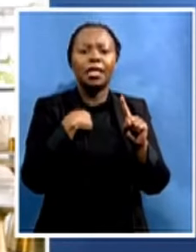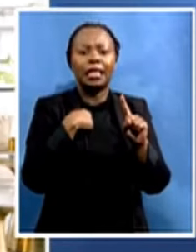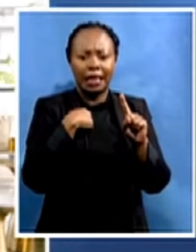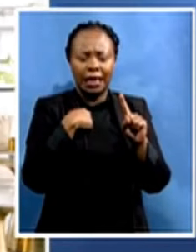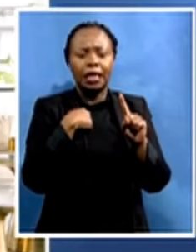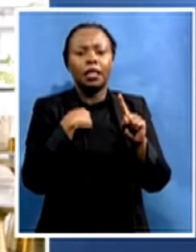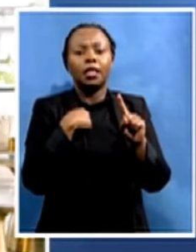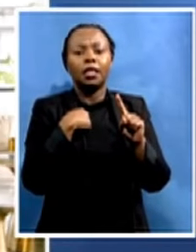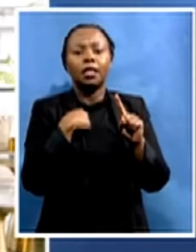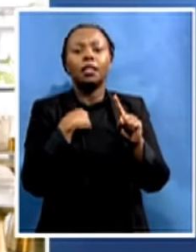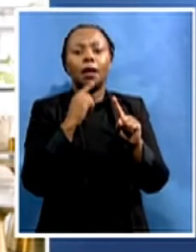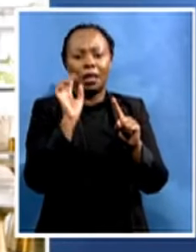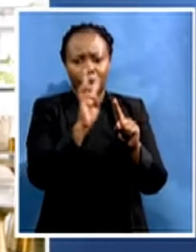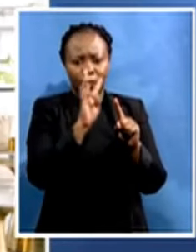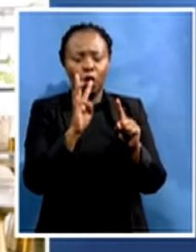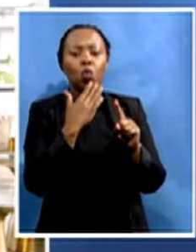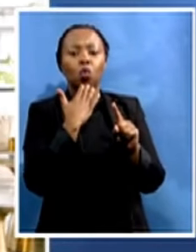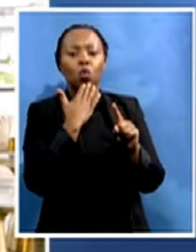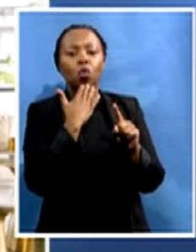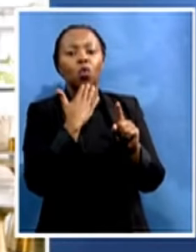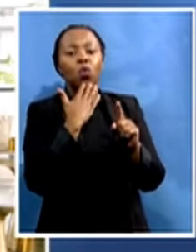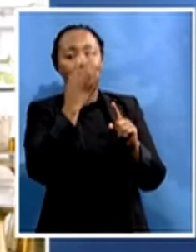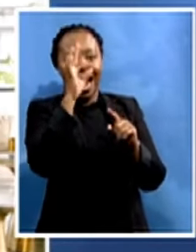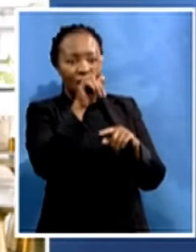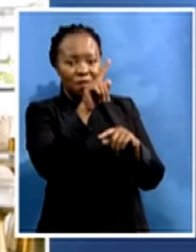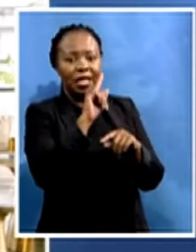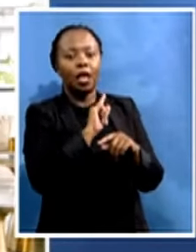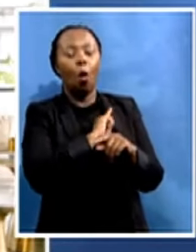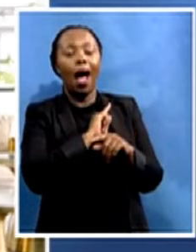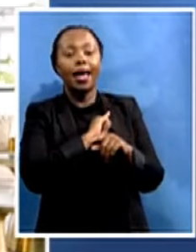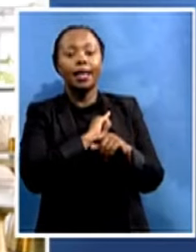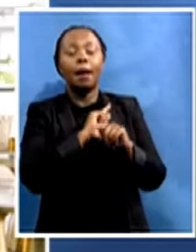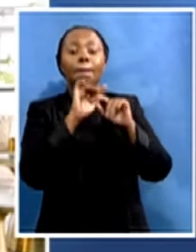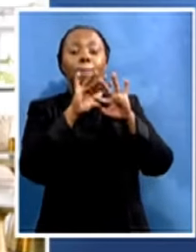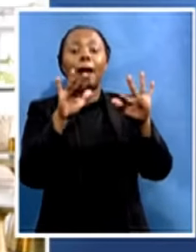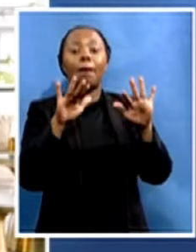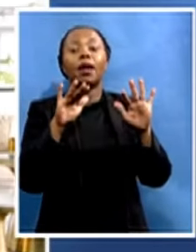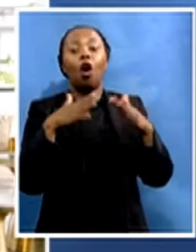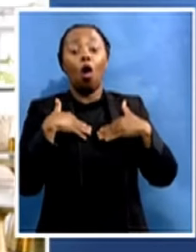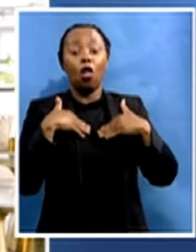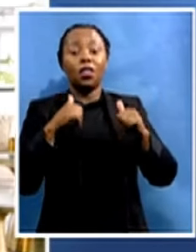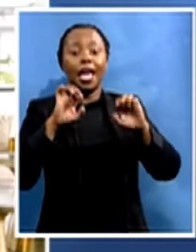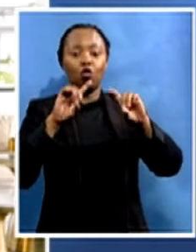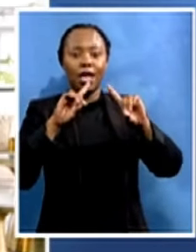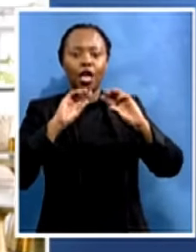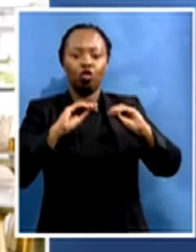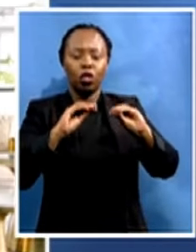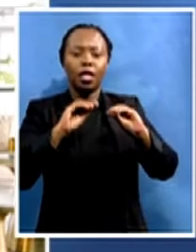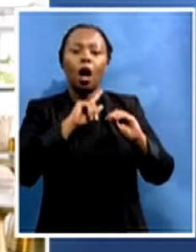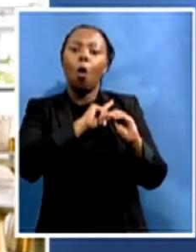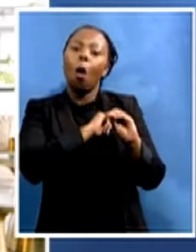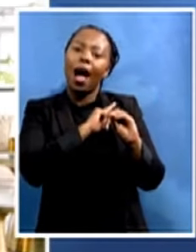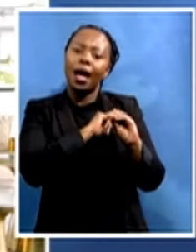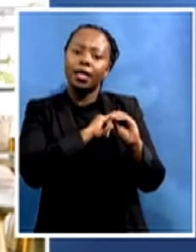in terms of public health education, because each one of these, starting at the beginning of November last